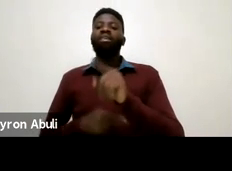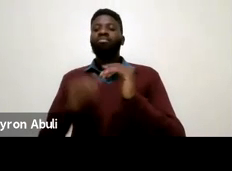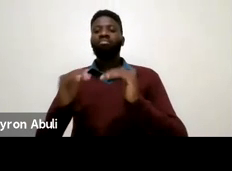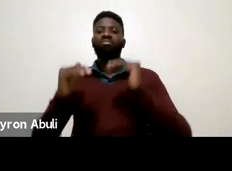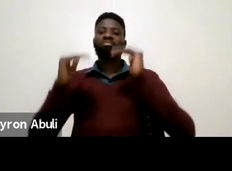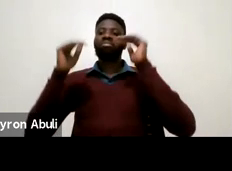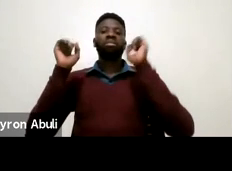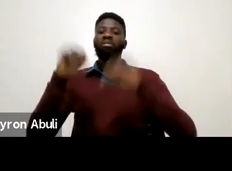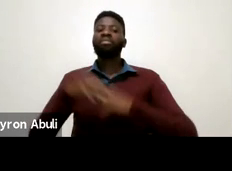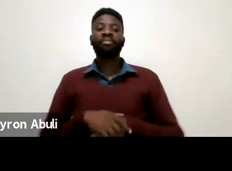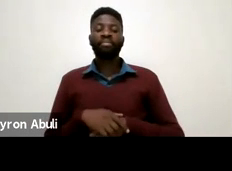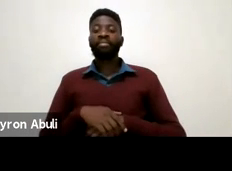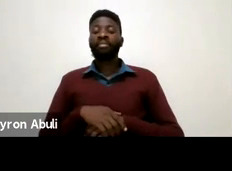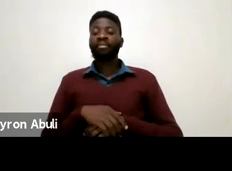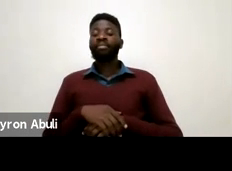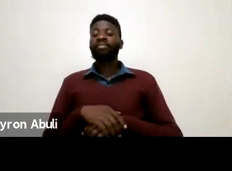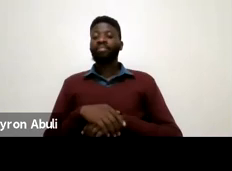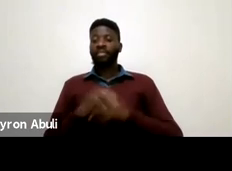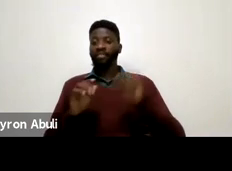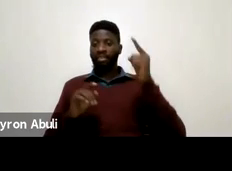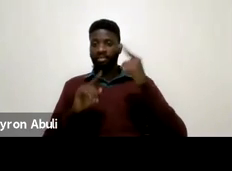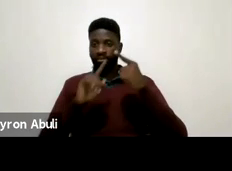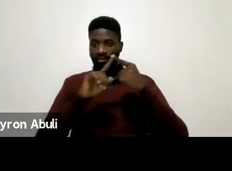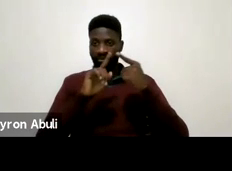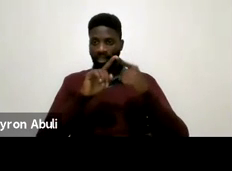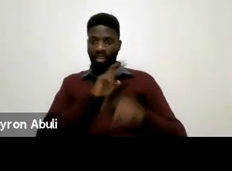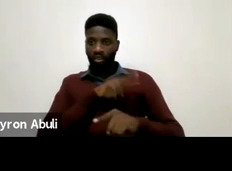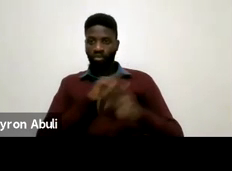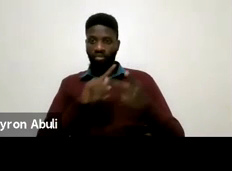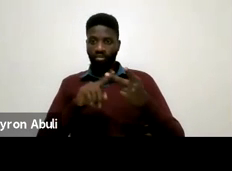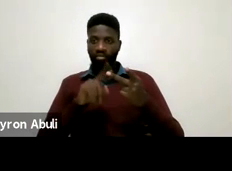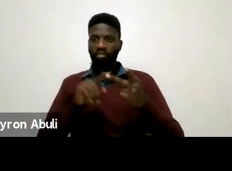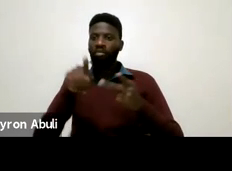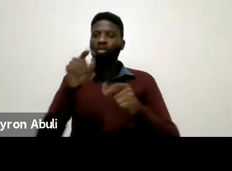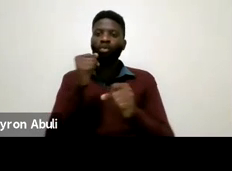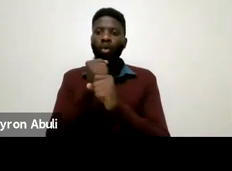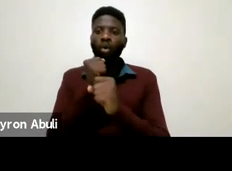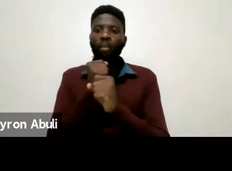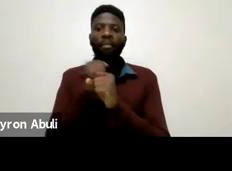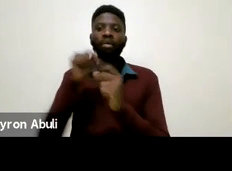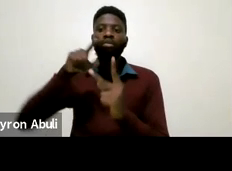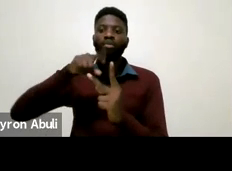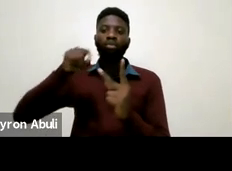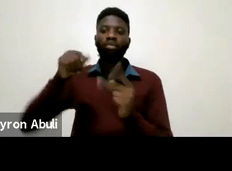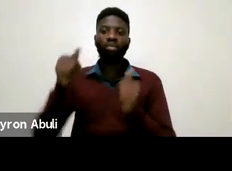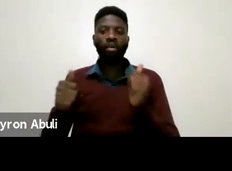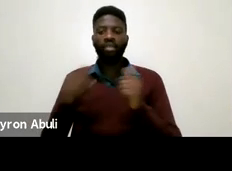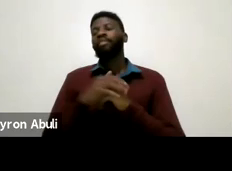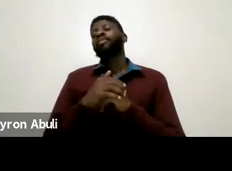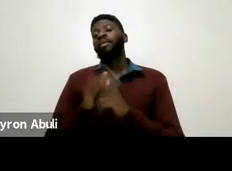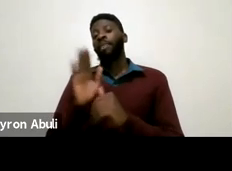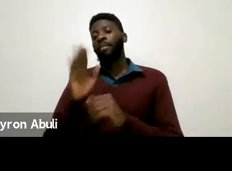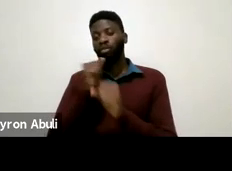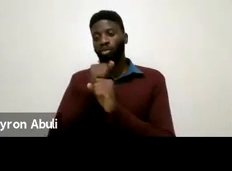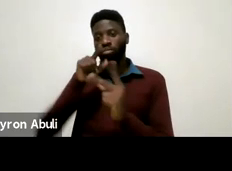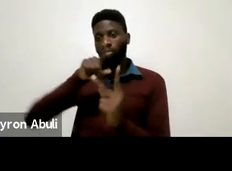your career, I have given attitude number one. Number two is your career choice. The career choice you take carries